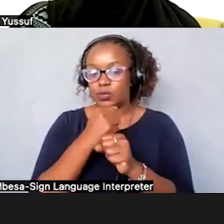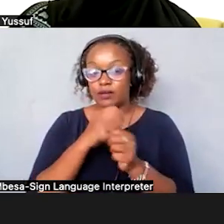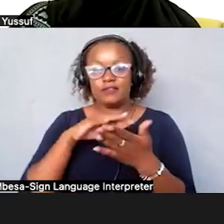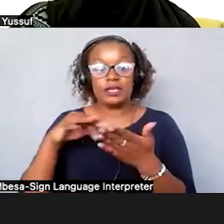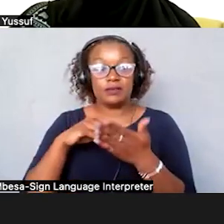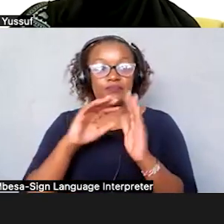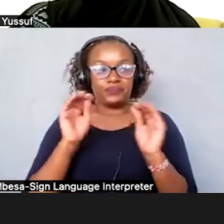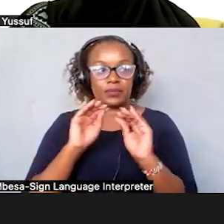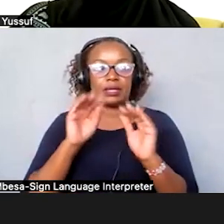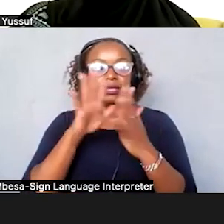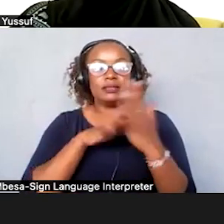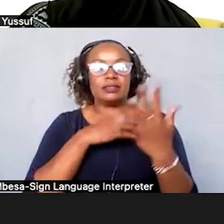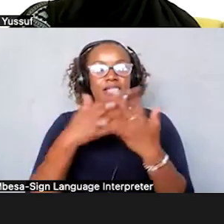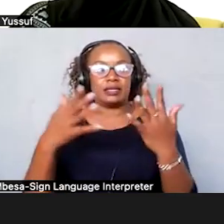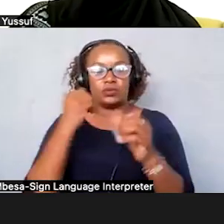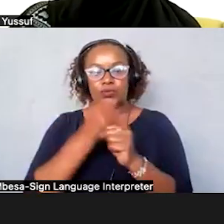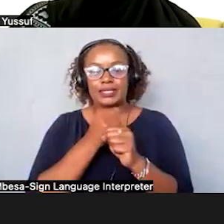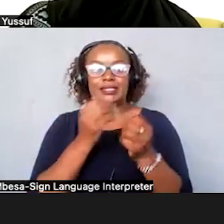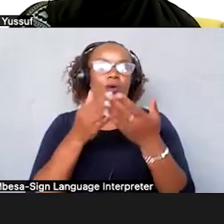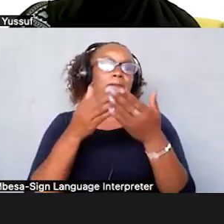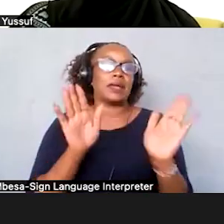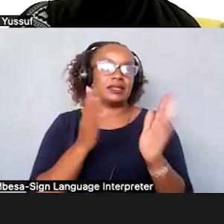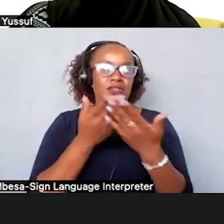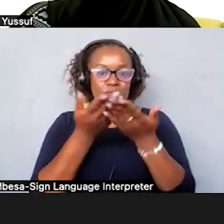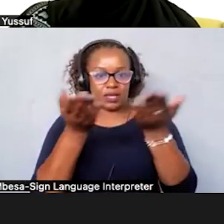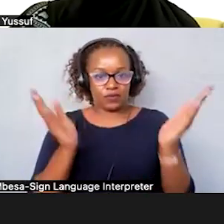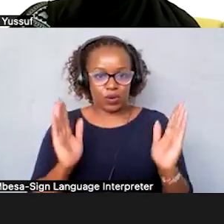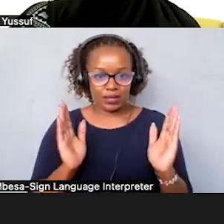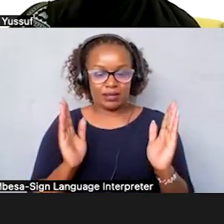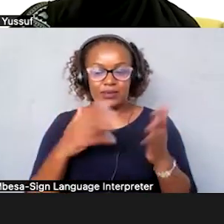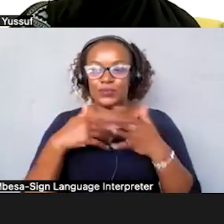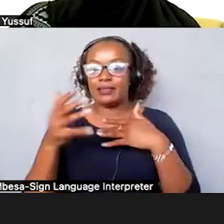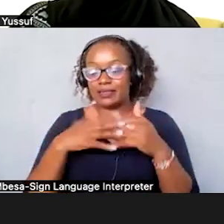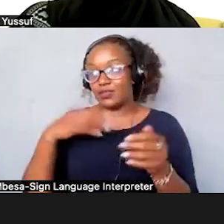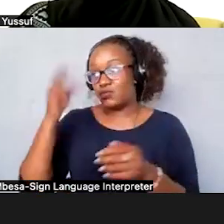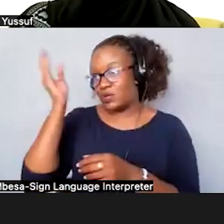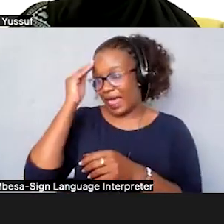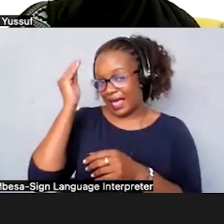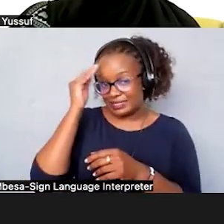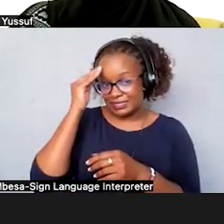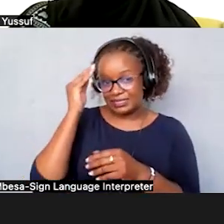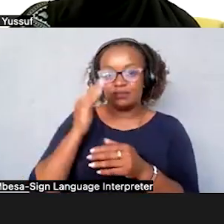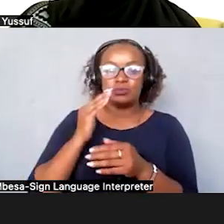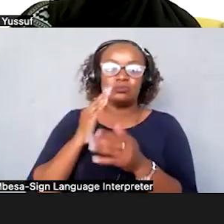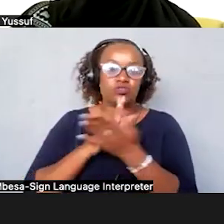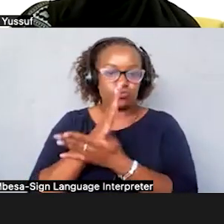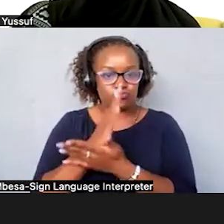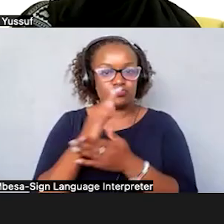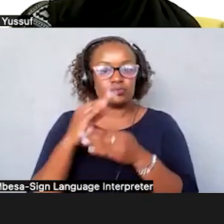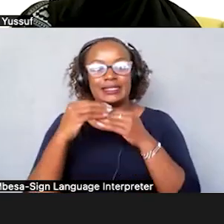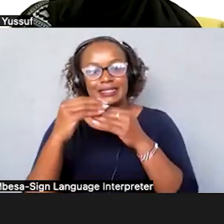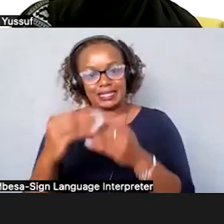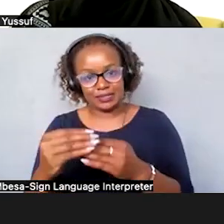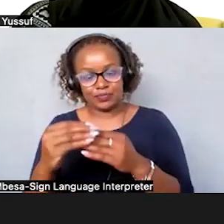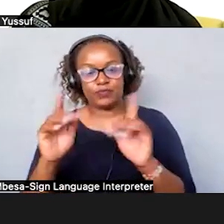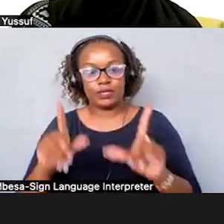to every survivor, whether you went through the survivor leadership training or not. It's open for everybody. I can share the